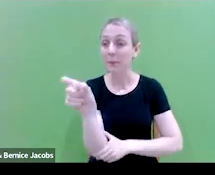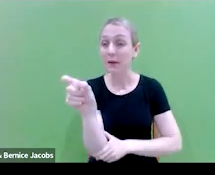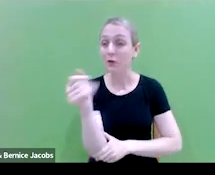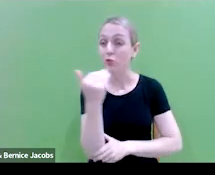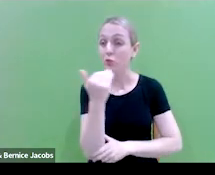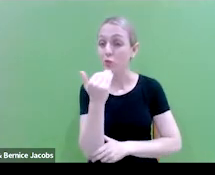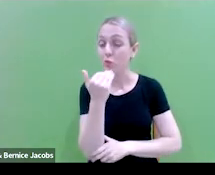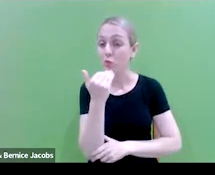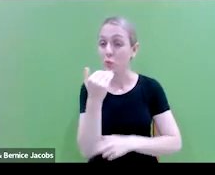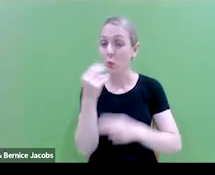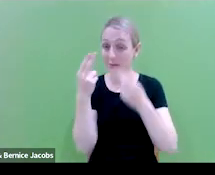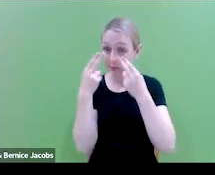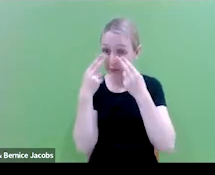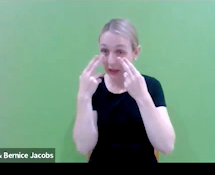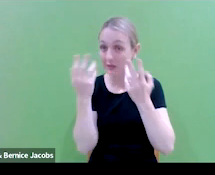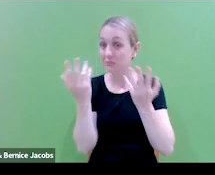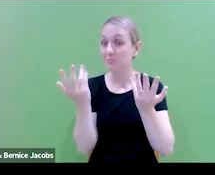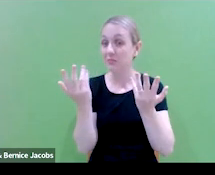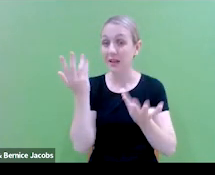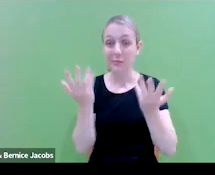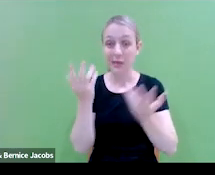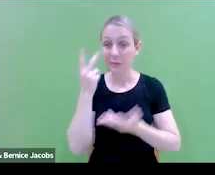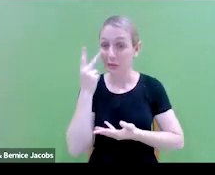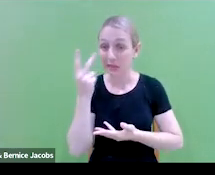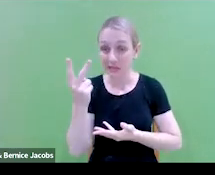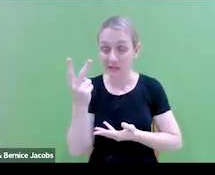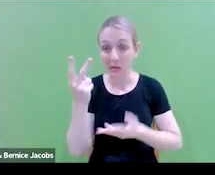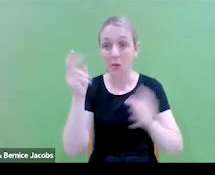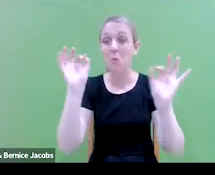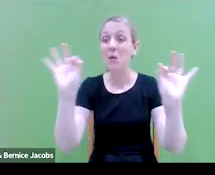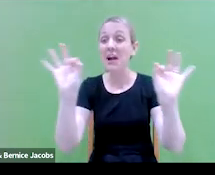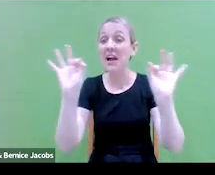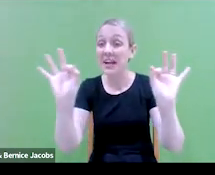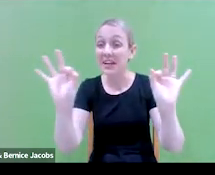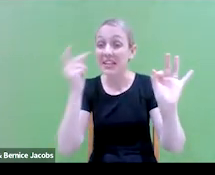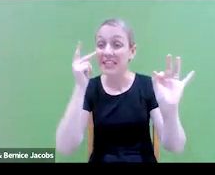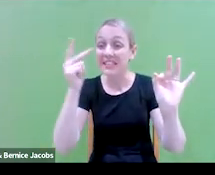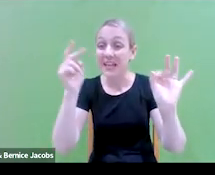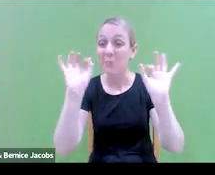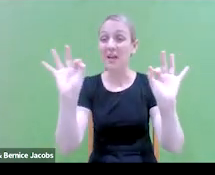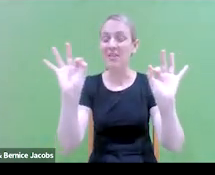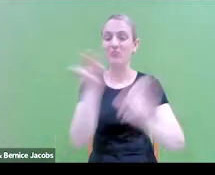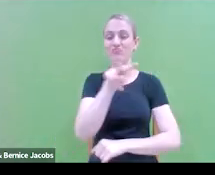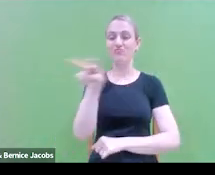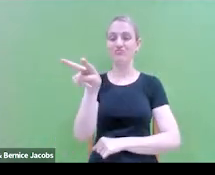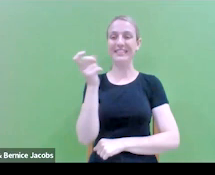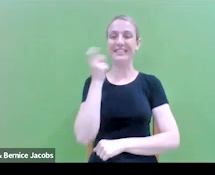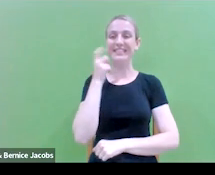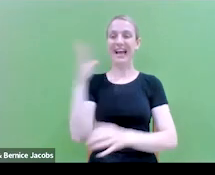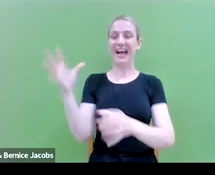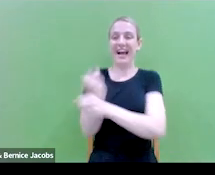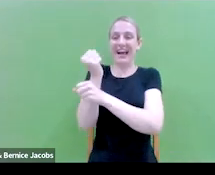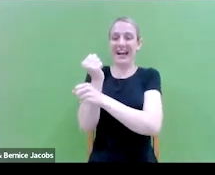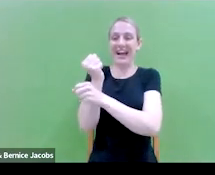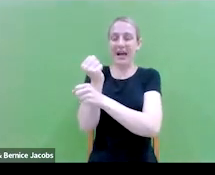vision, so if you didn't have any sight impairments, this signage would read perfectly fine. But should you be a person